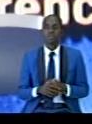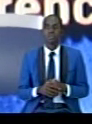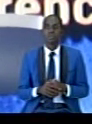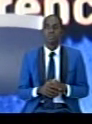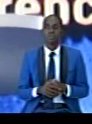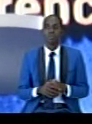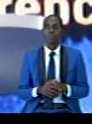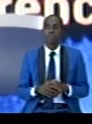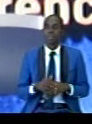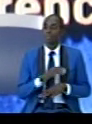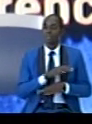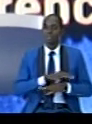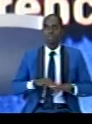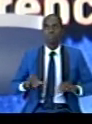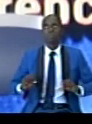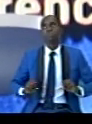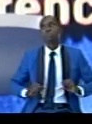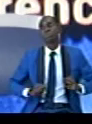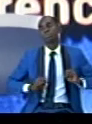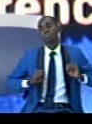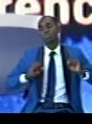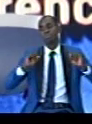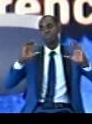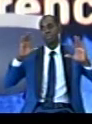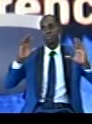Don't succumb.